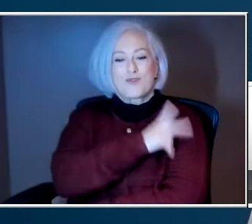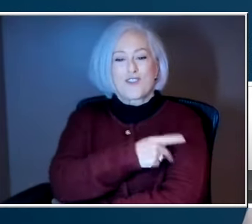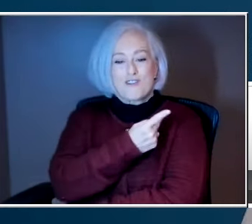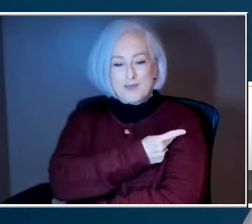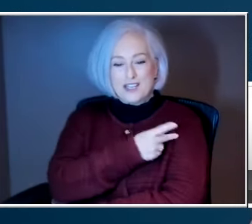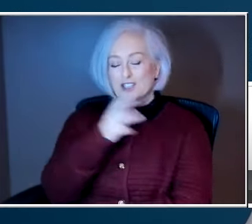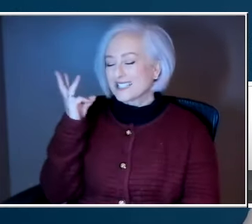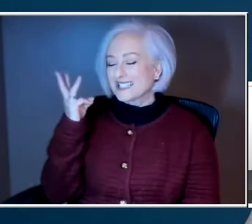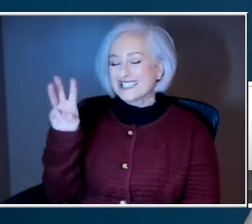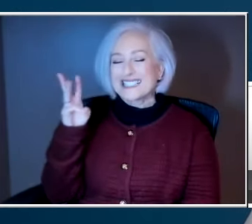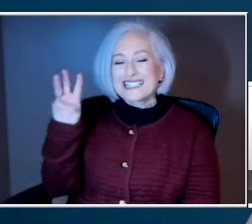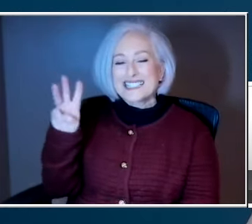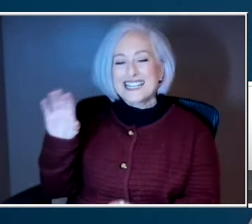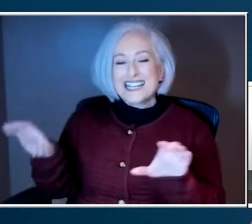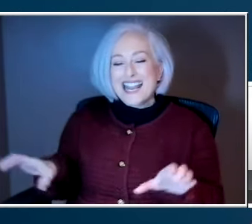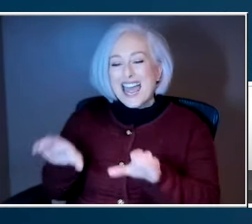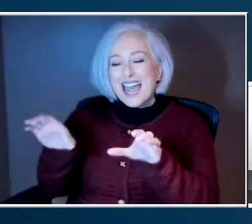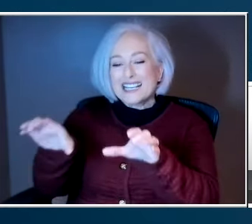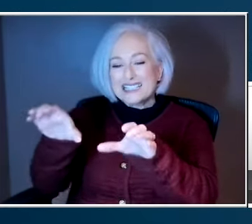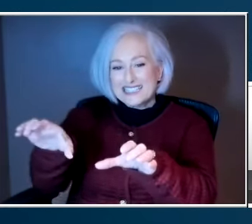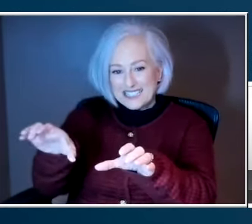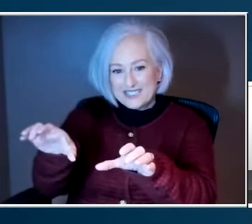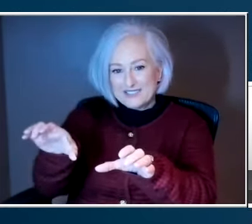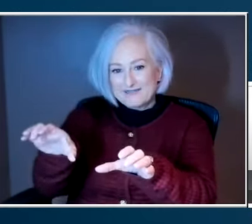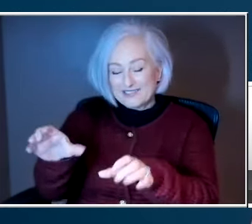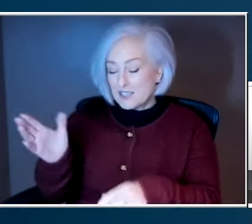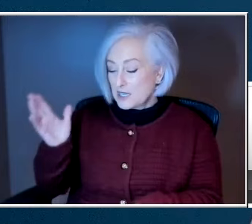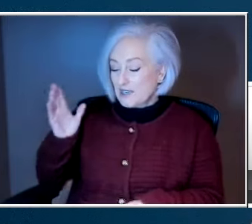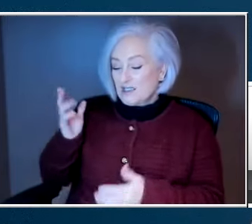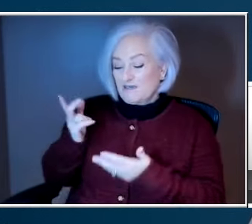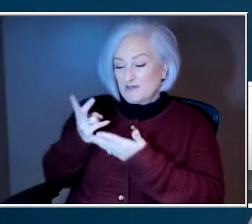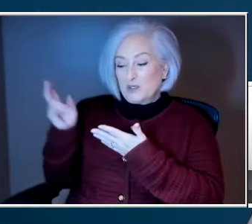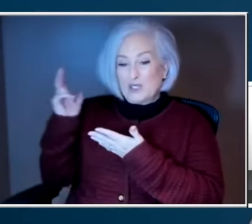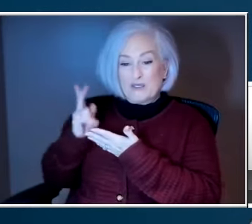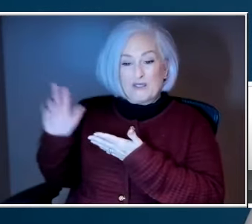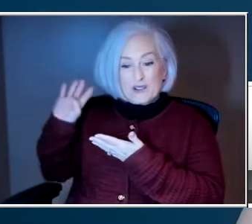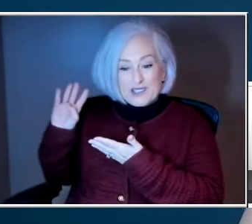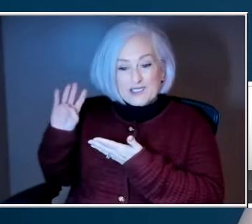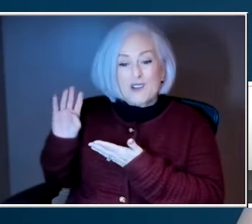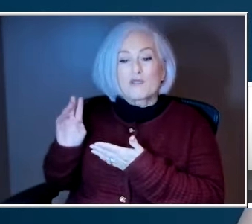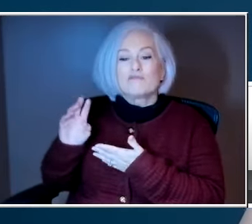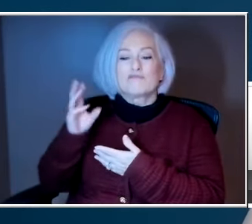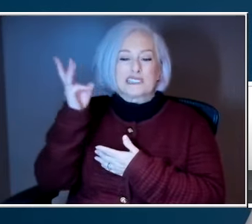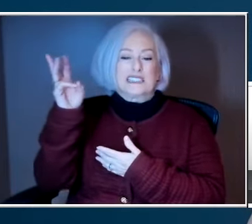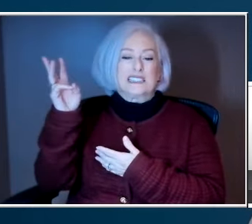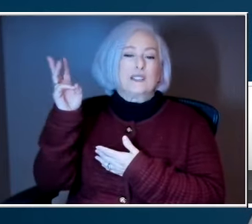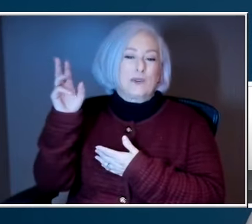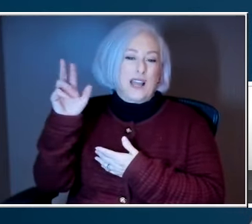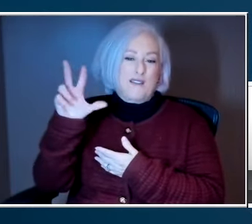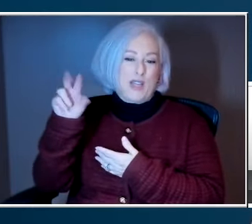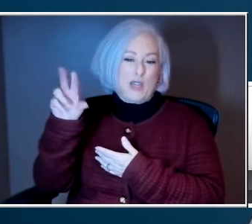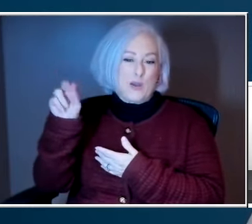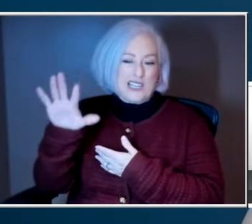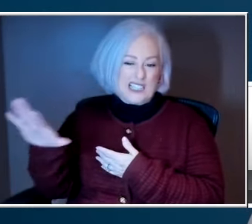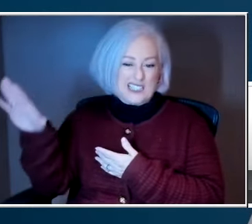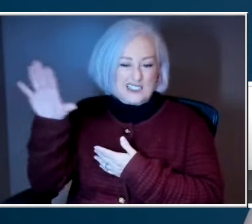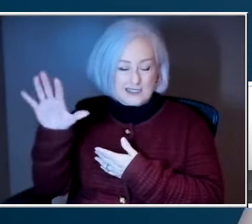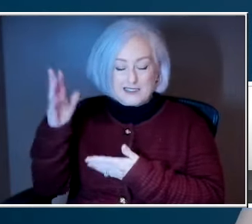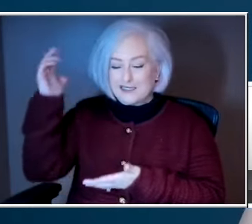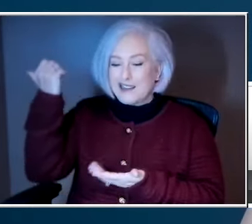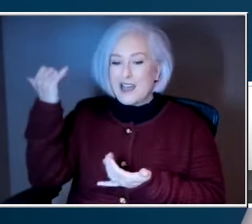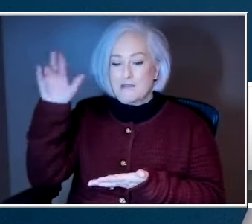from more of a peak of the low 30s a couple weeks ago. I think this is all a good trend. What we've seen from the CDC data and our data